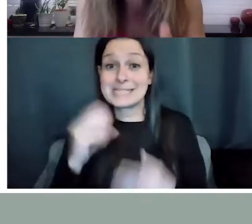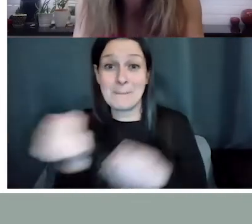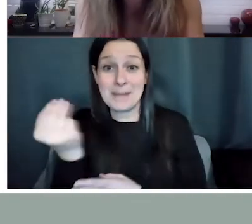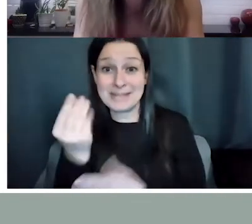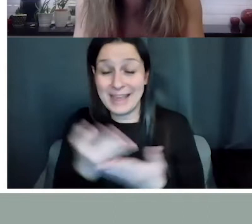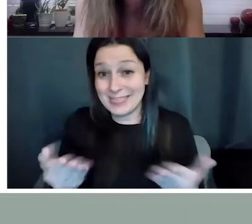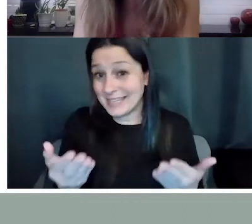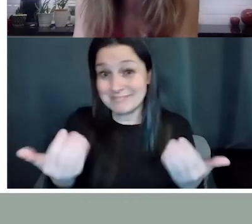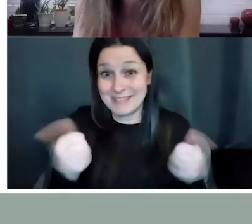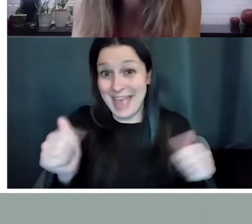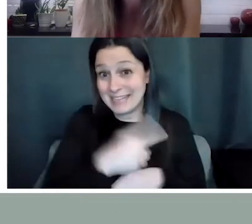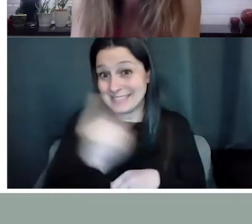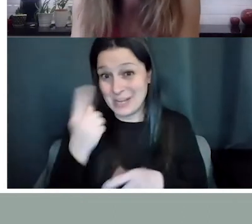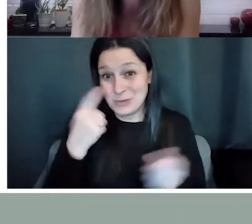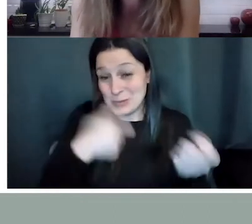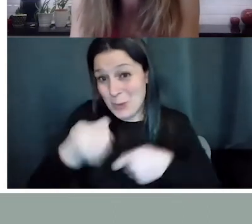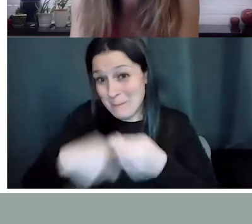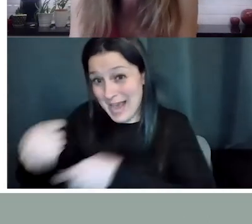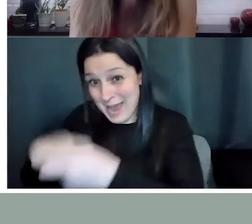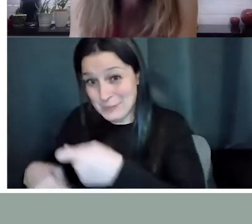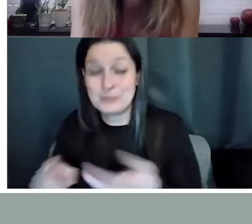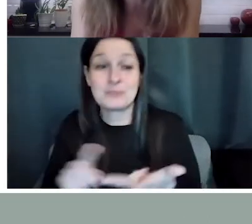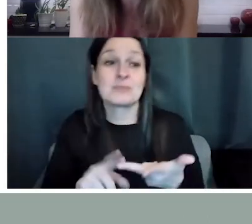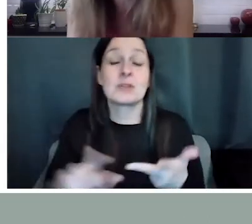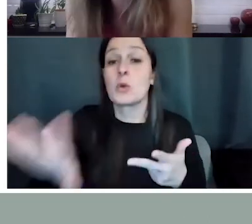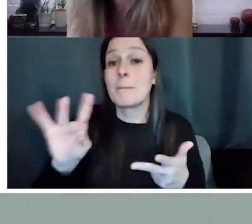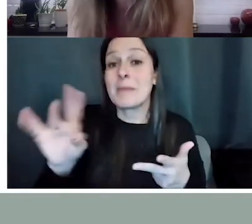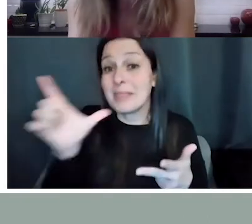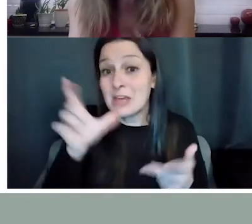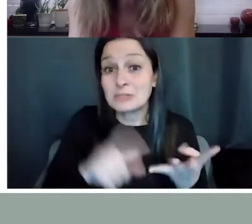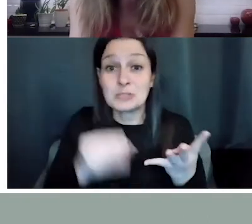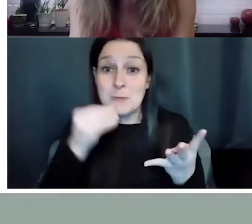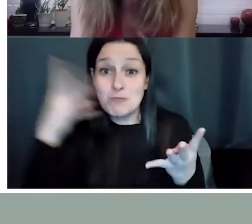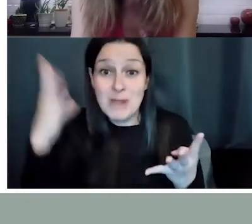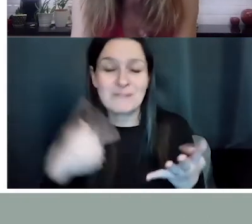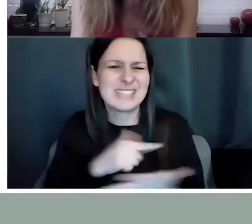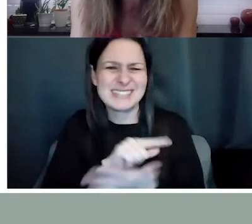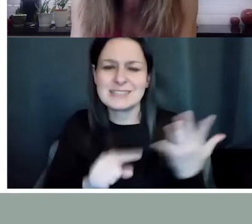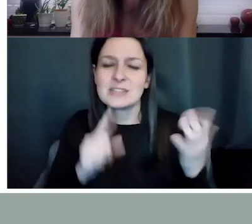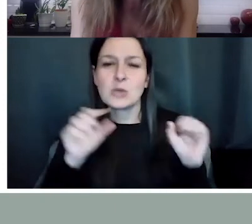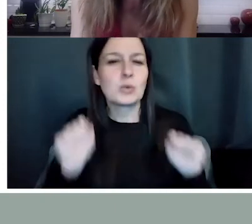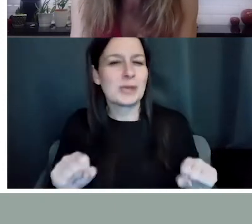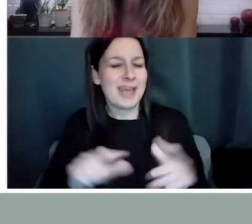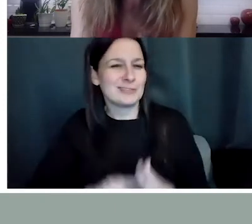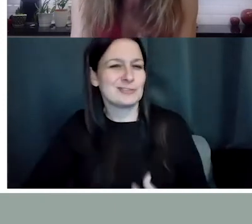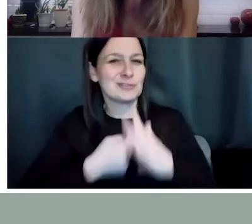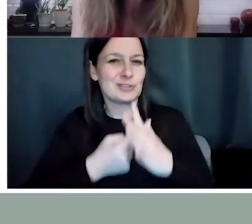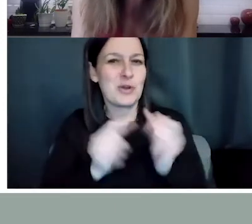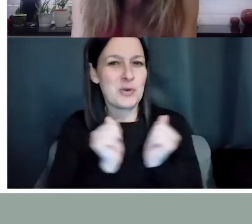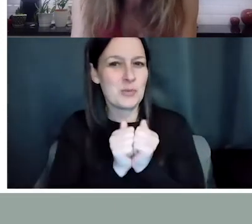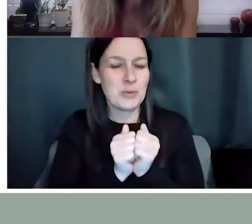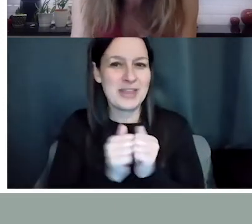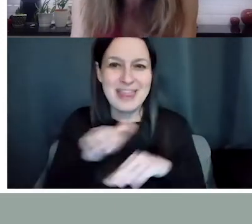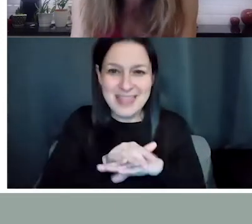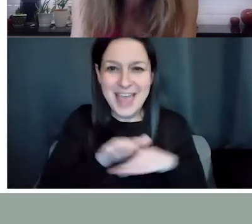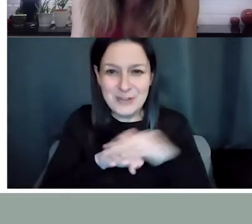kind of swap it out. You could pick lunch, you could pick breakfast. So you can kind of start with just